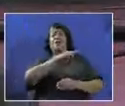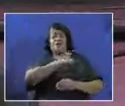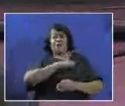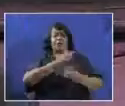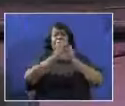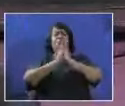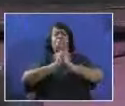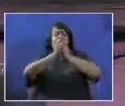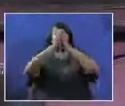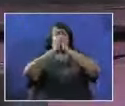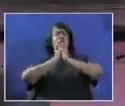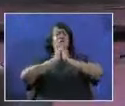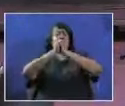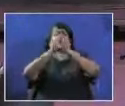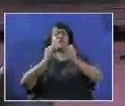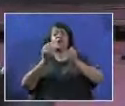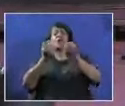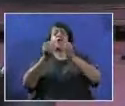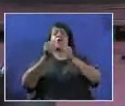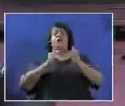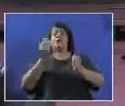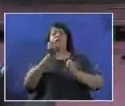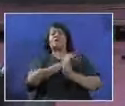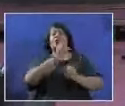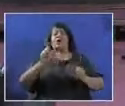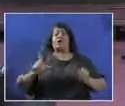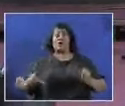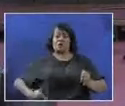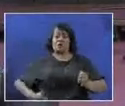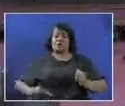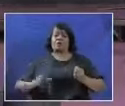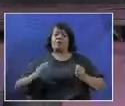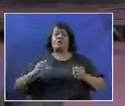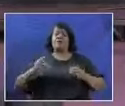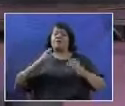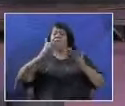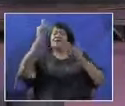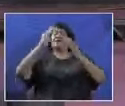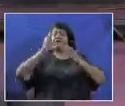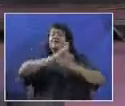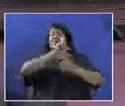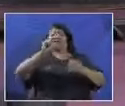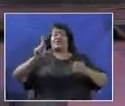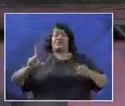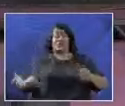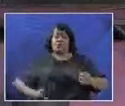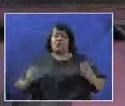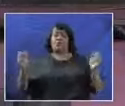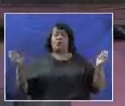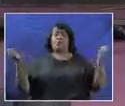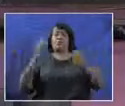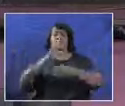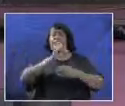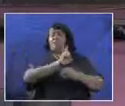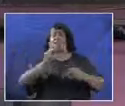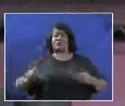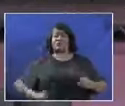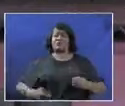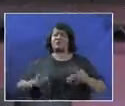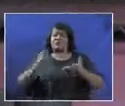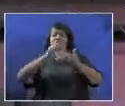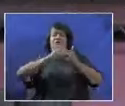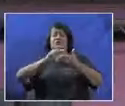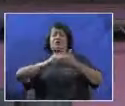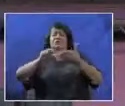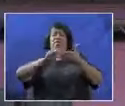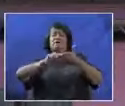God on this day, for he is king of all kings, Lord of all lords, and we invite him to come in. Our scripture